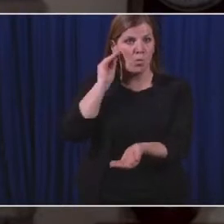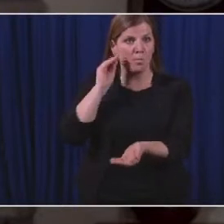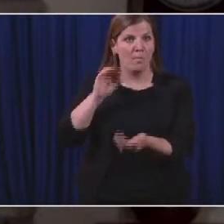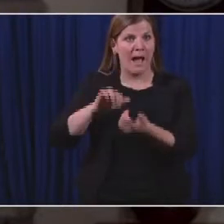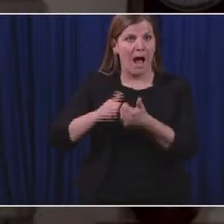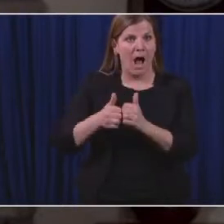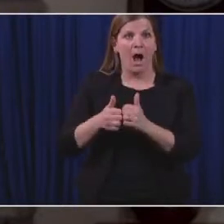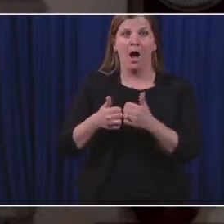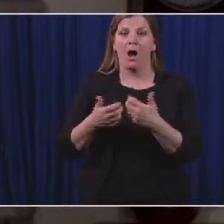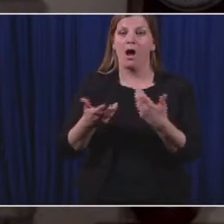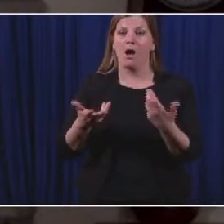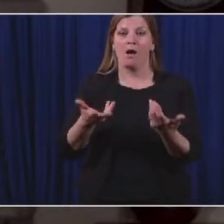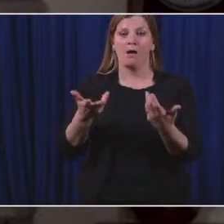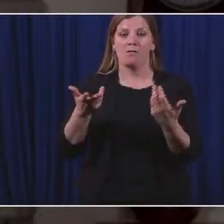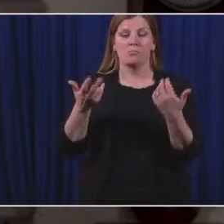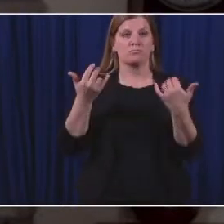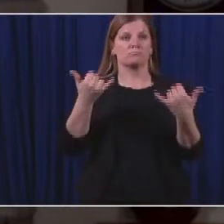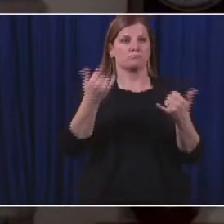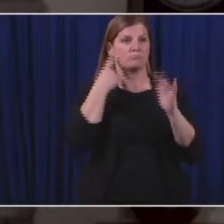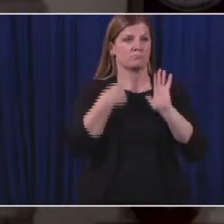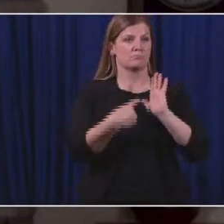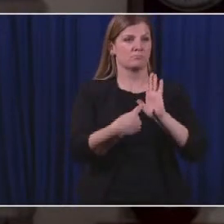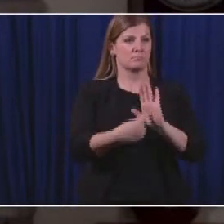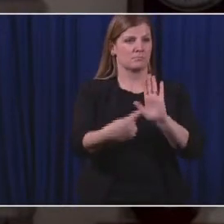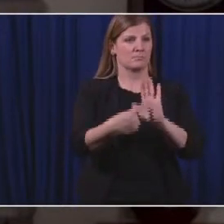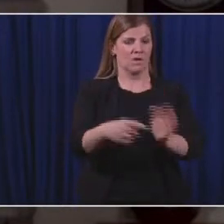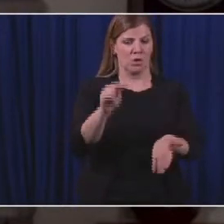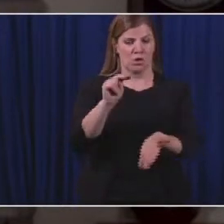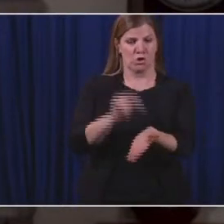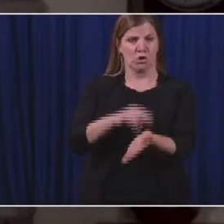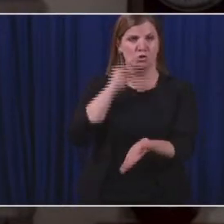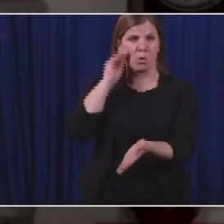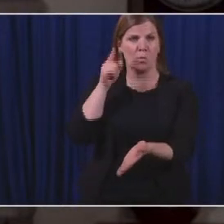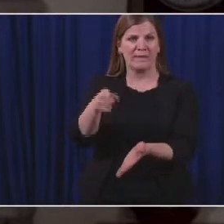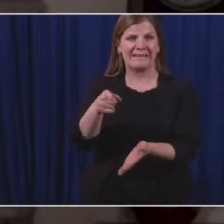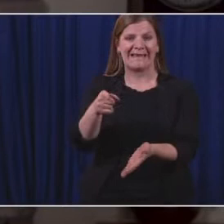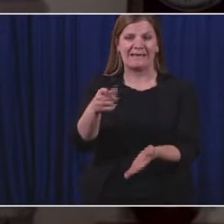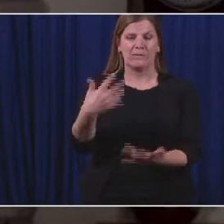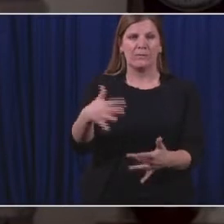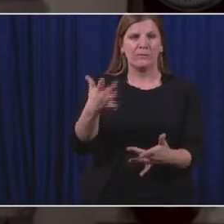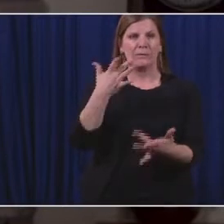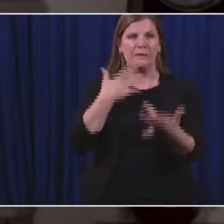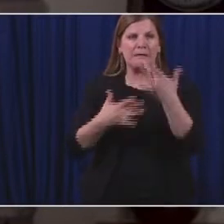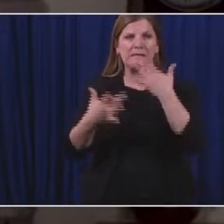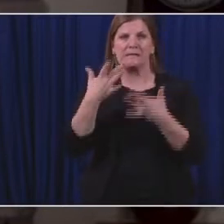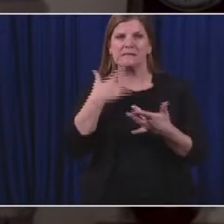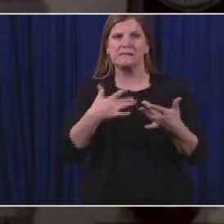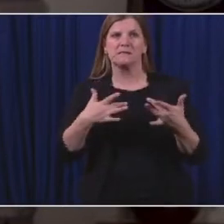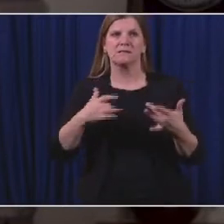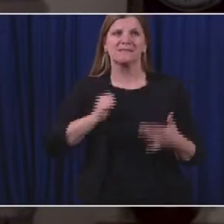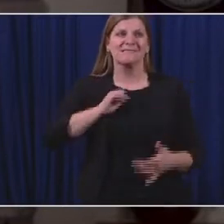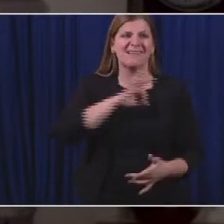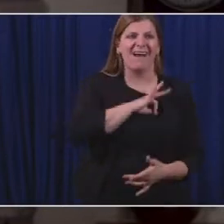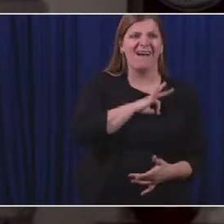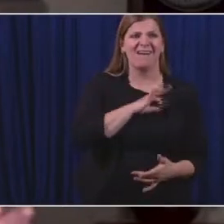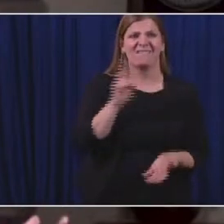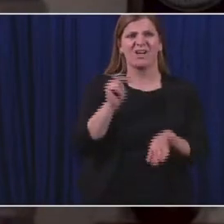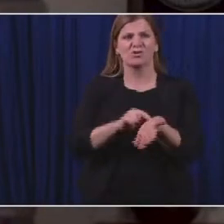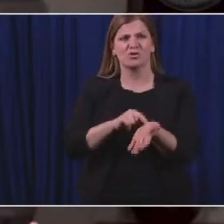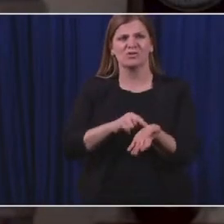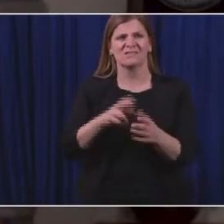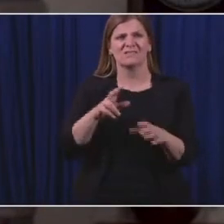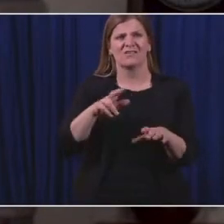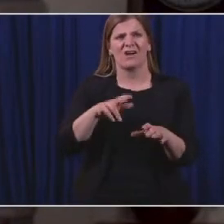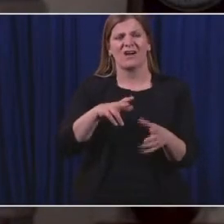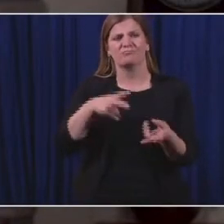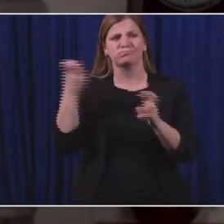Now, if a nursing home, for example, has a real shortage, they have a real problem, they've got nurses who are out, and it's a